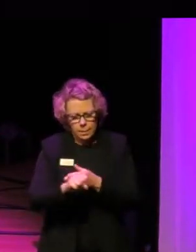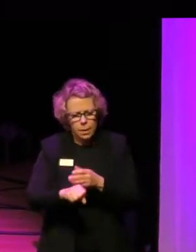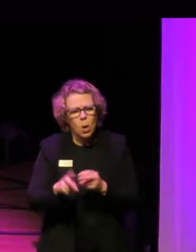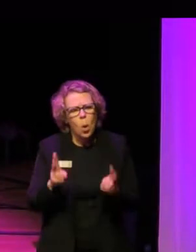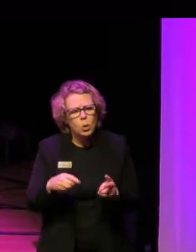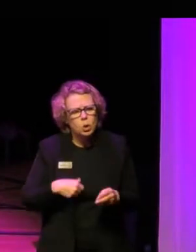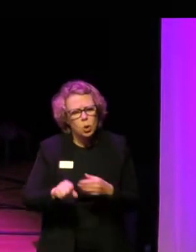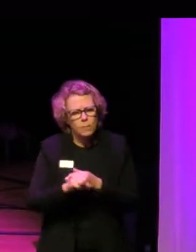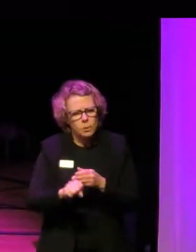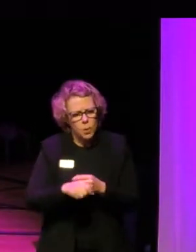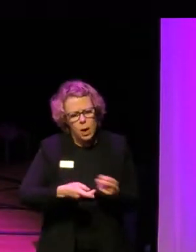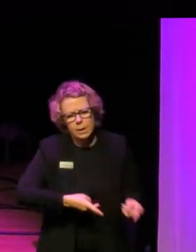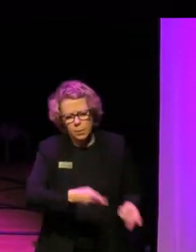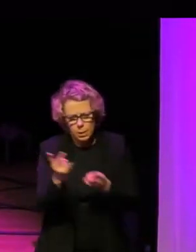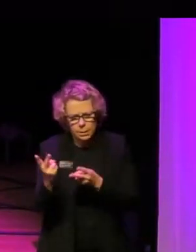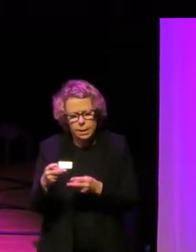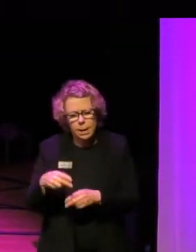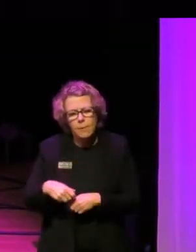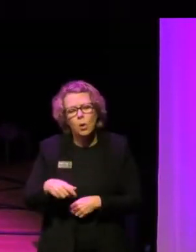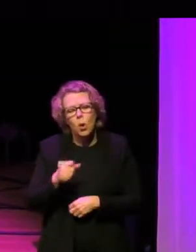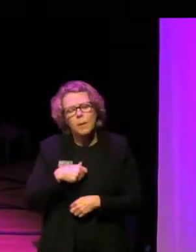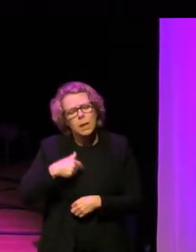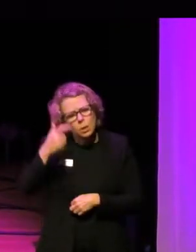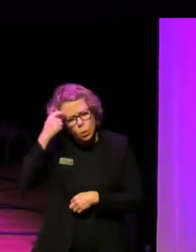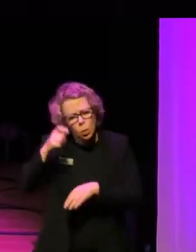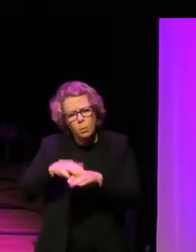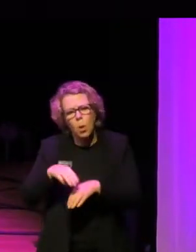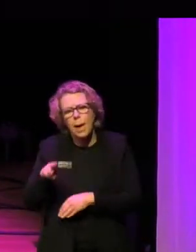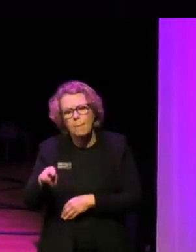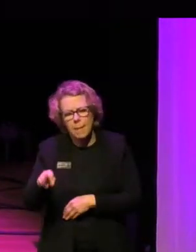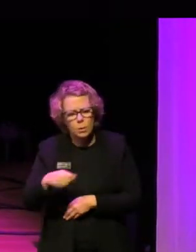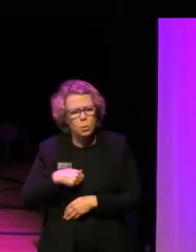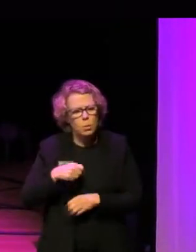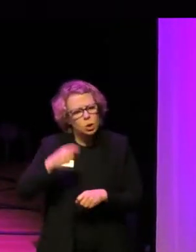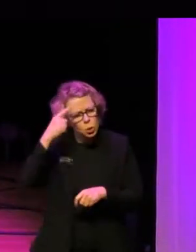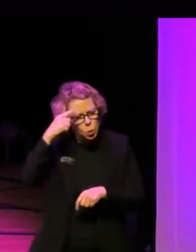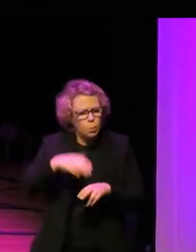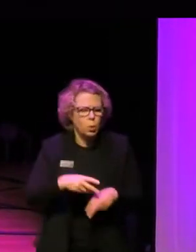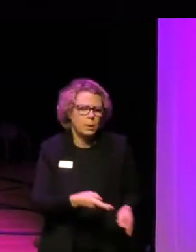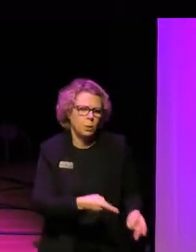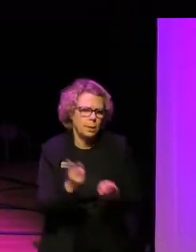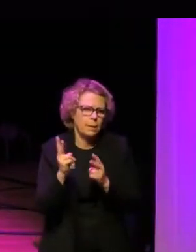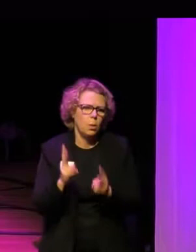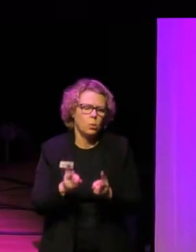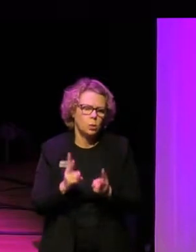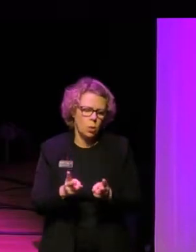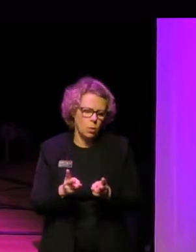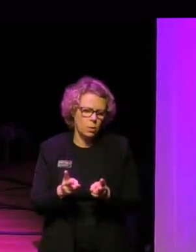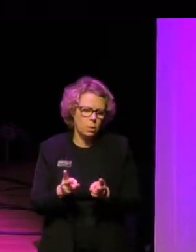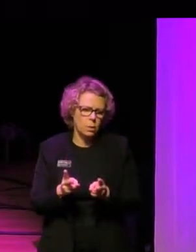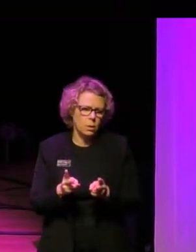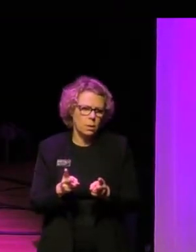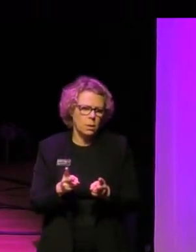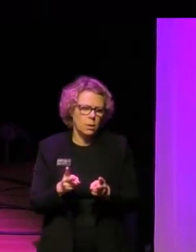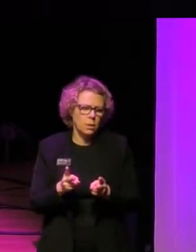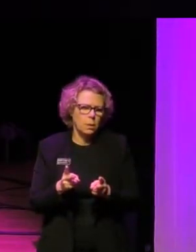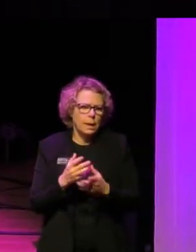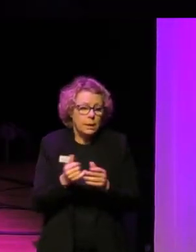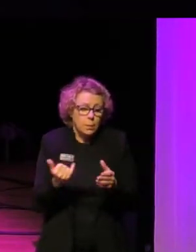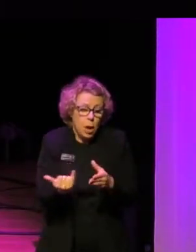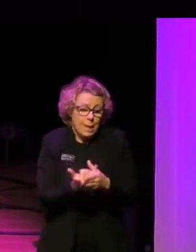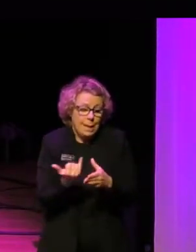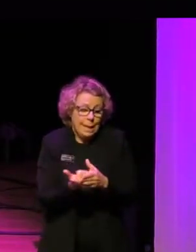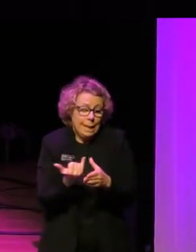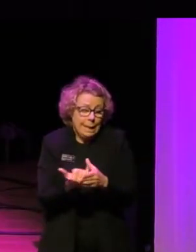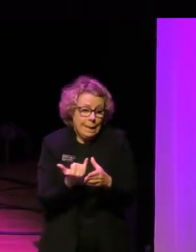because I believe that to be a defender of human rights, you must be also a defender of democracy, not just democracy, domestic